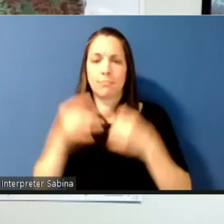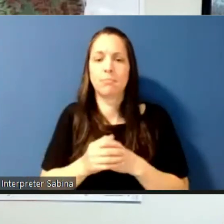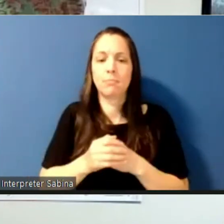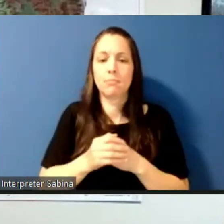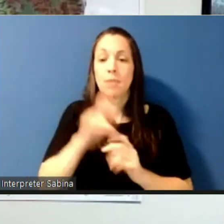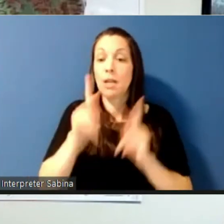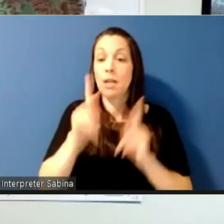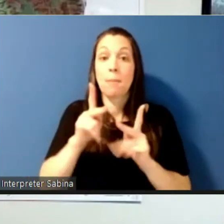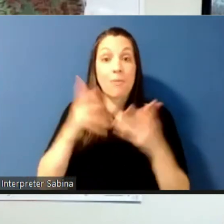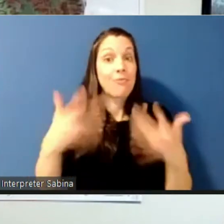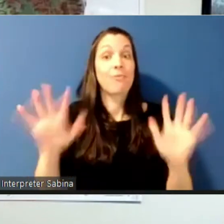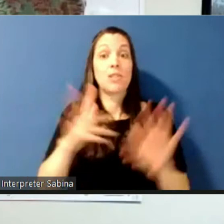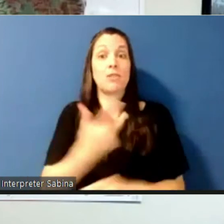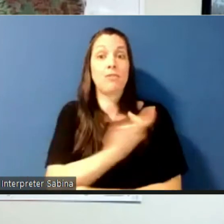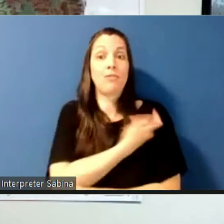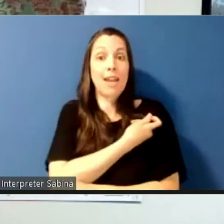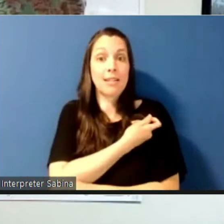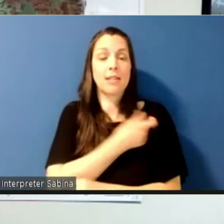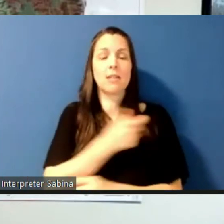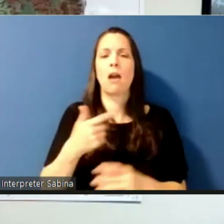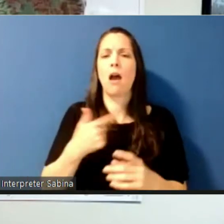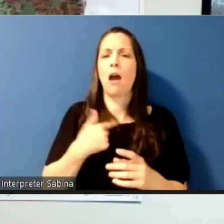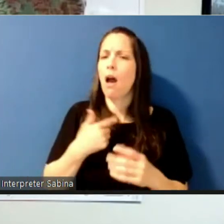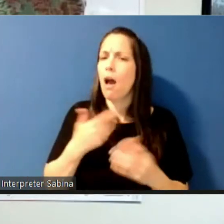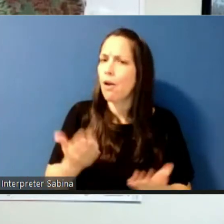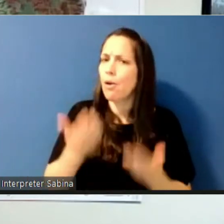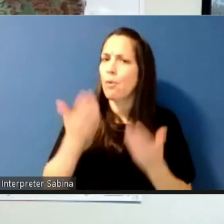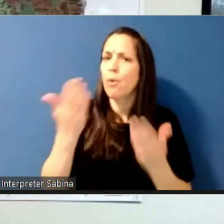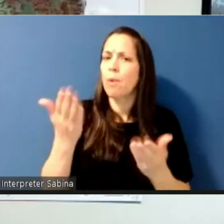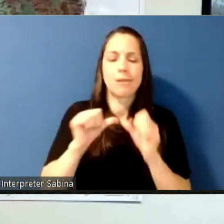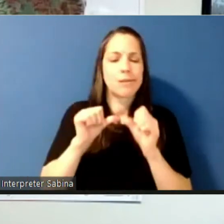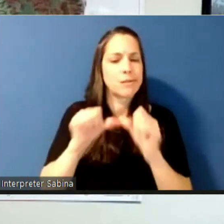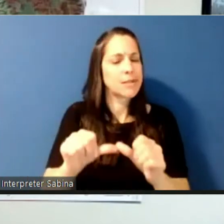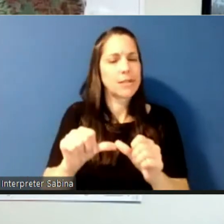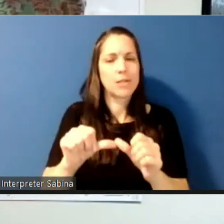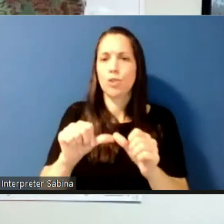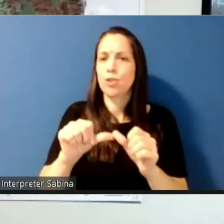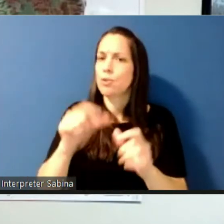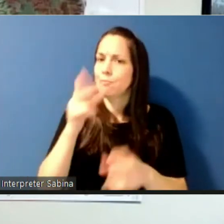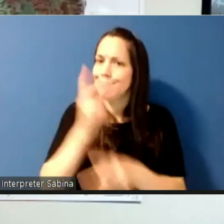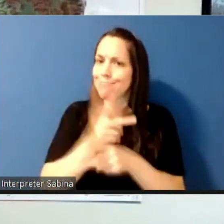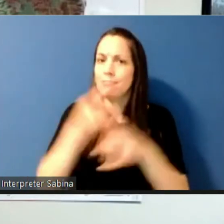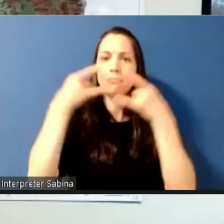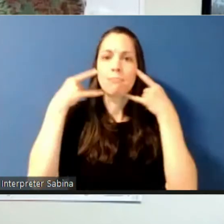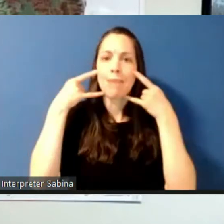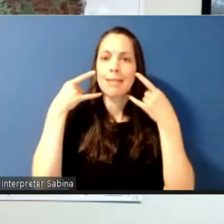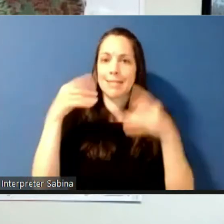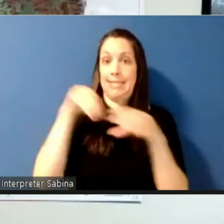vaccinated, I would recommend continuing to use masks indoors.